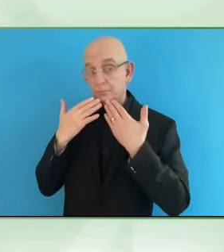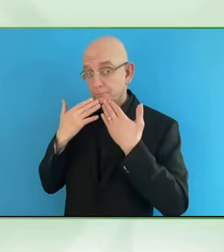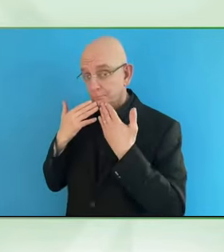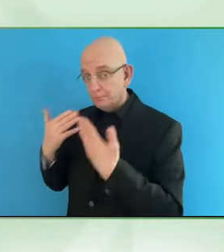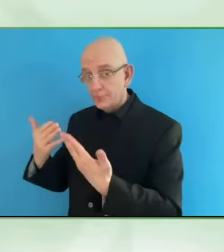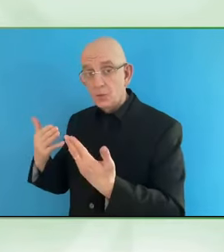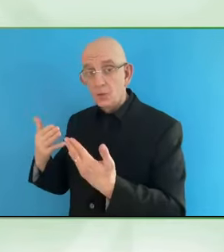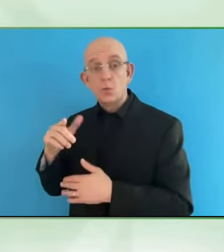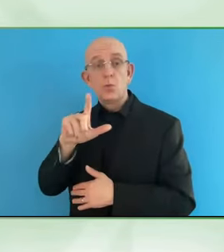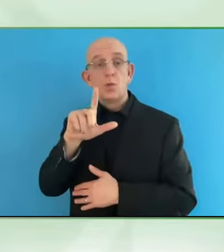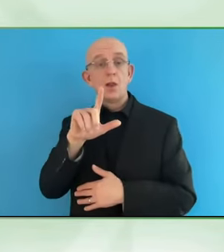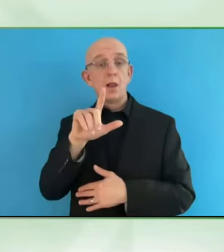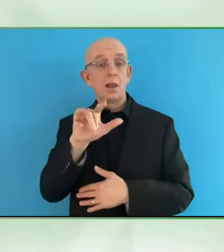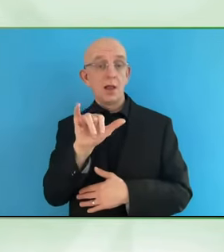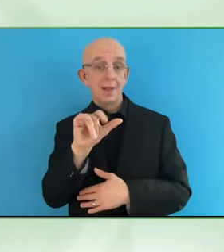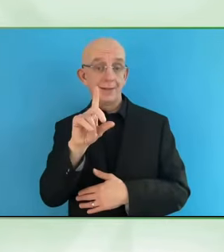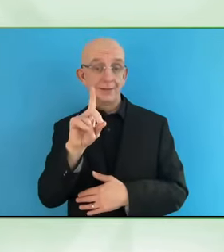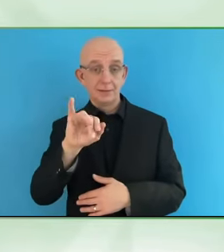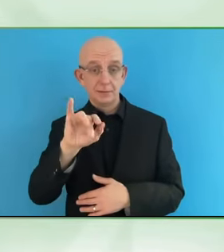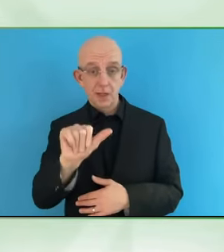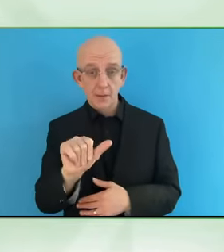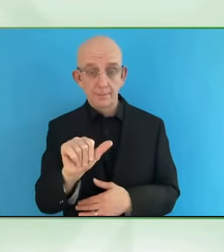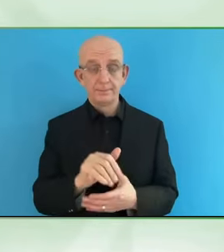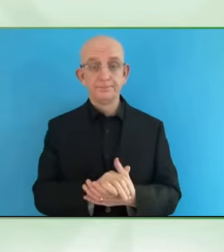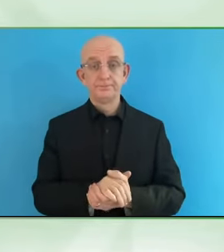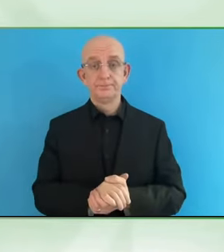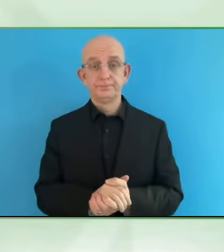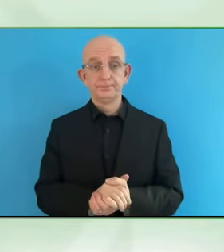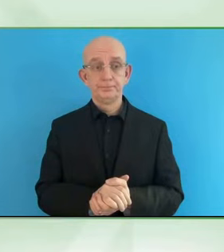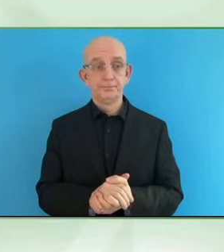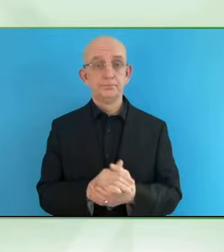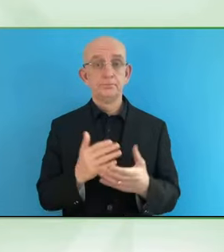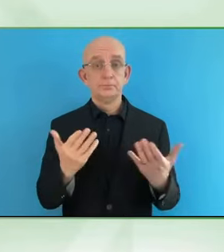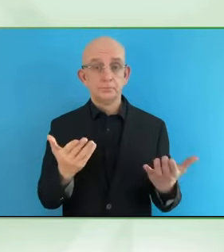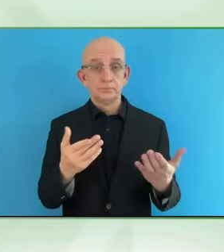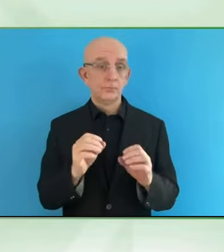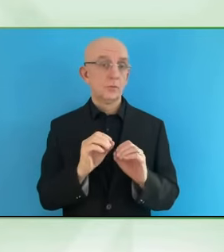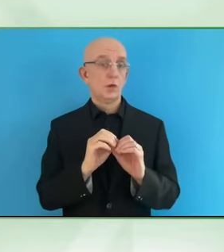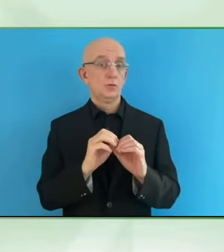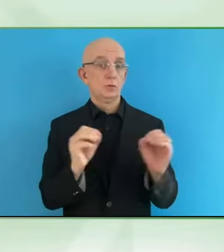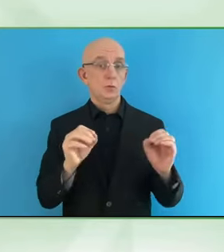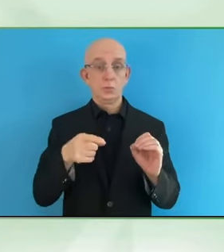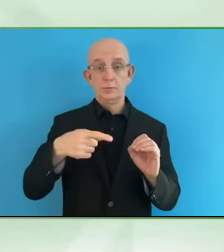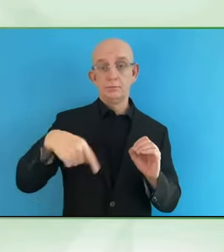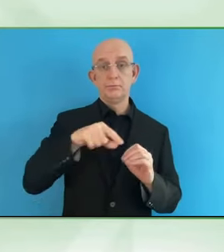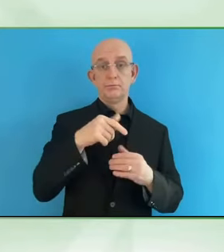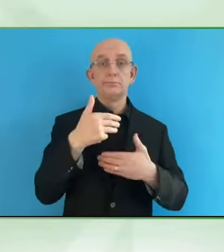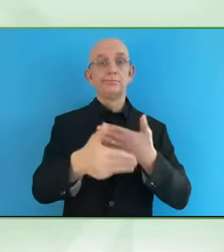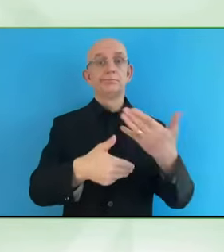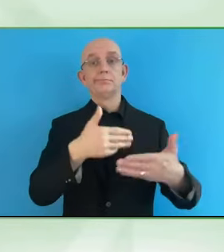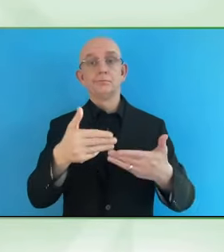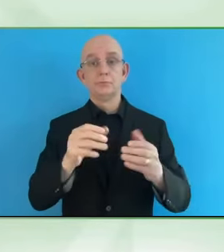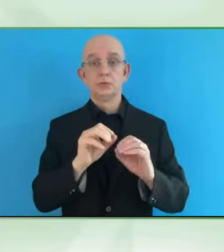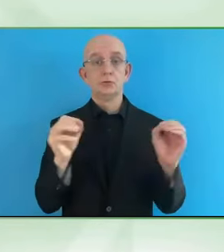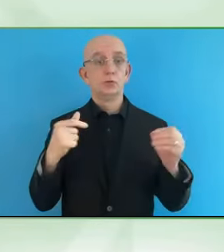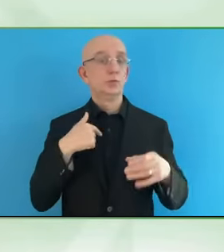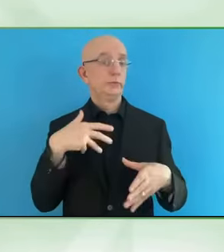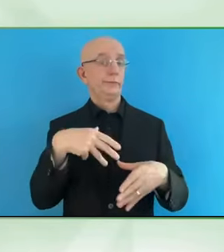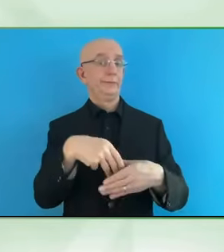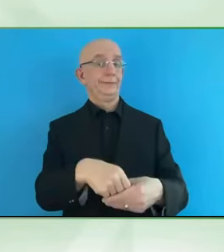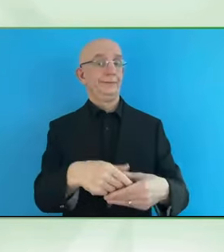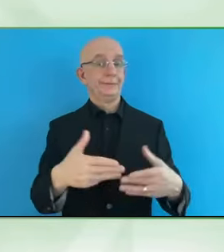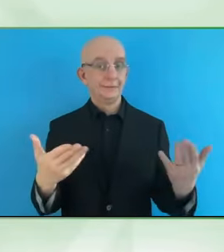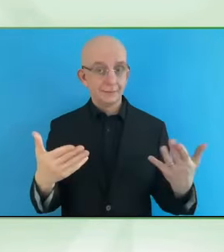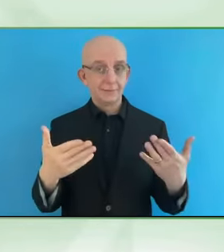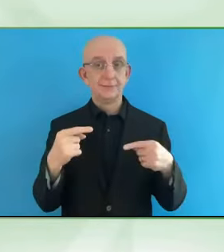Let's return to Artemy here to recap what we've talked about today and to give